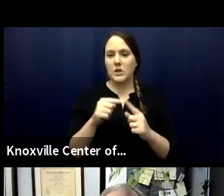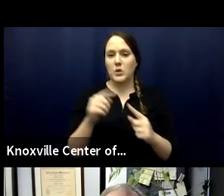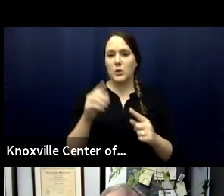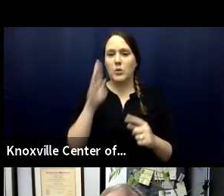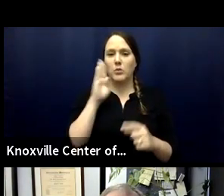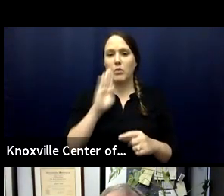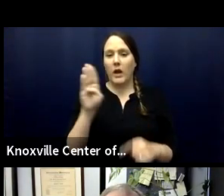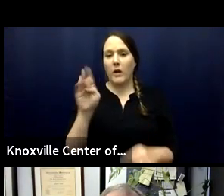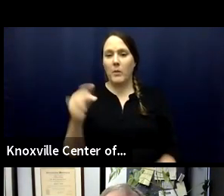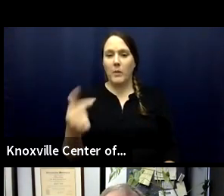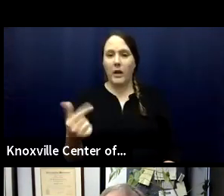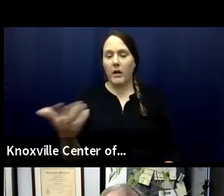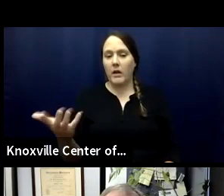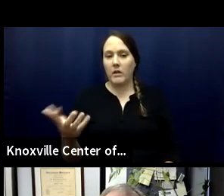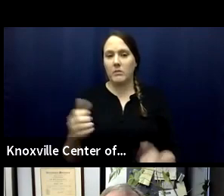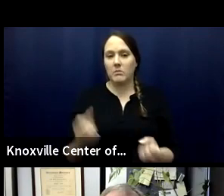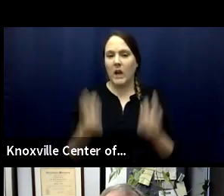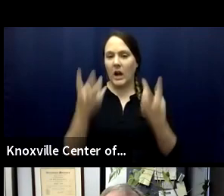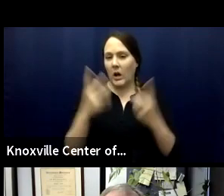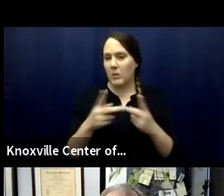thing?